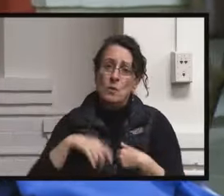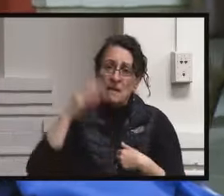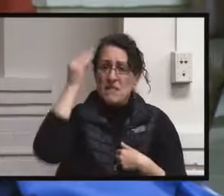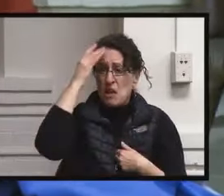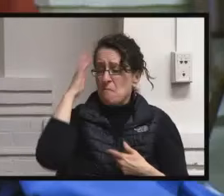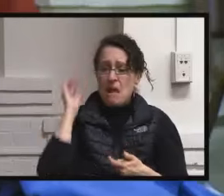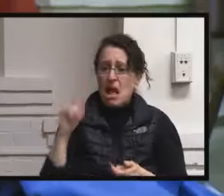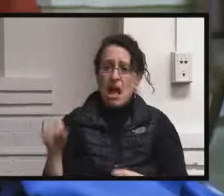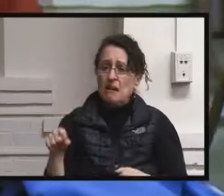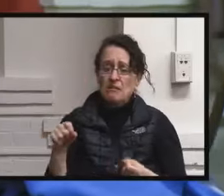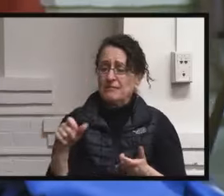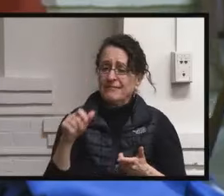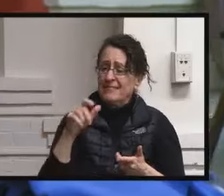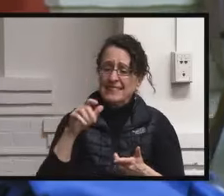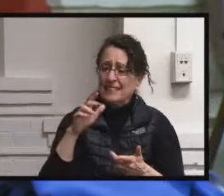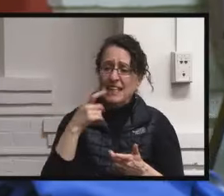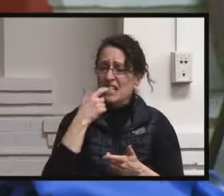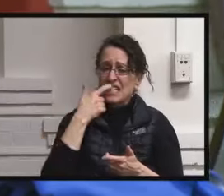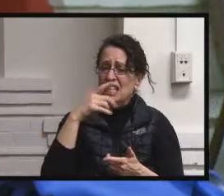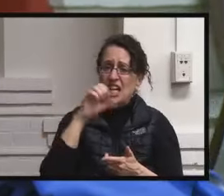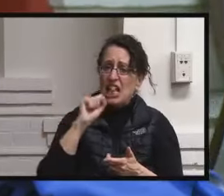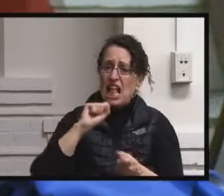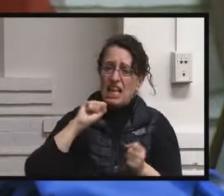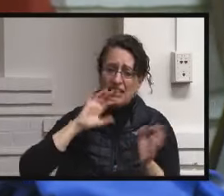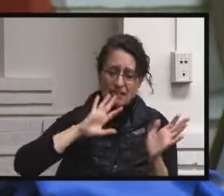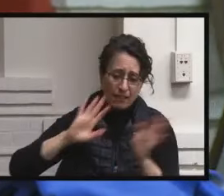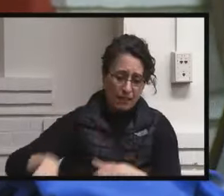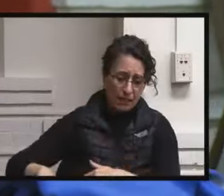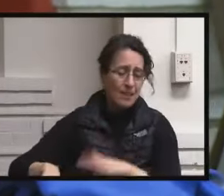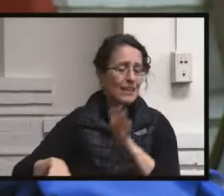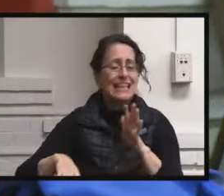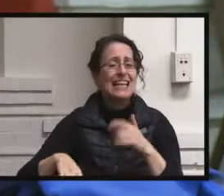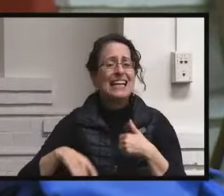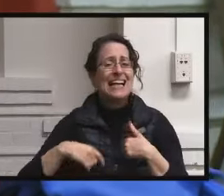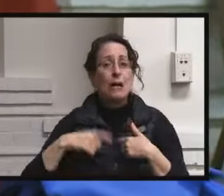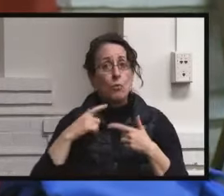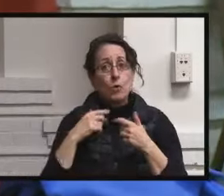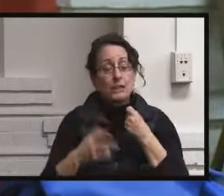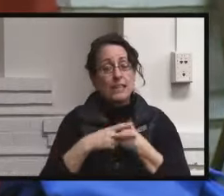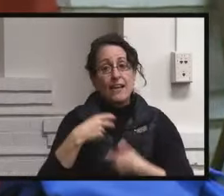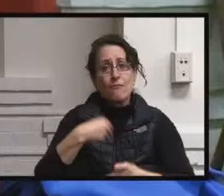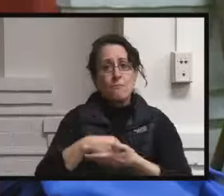However, that would have saved us a lot of money. However, we found out from A&R that